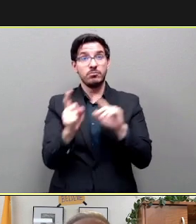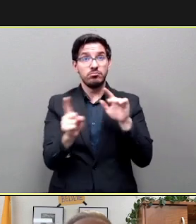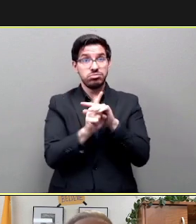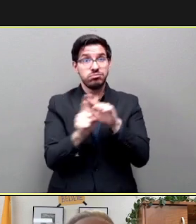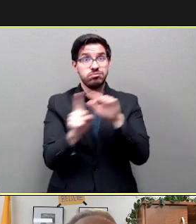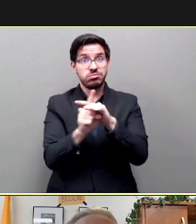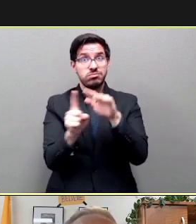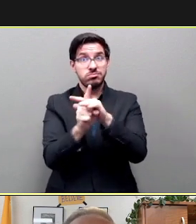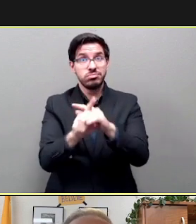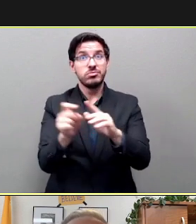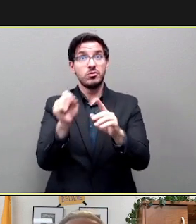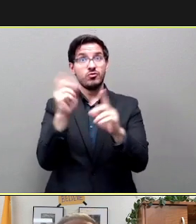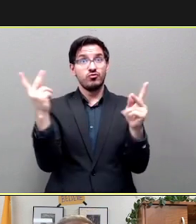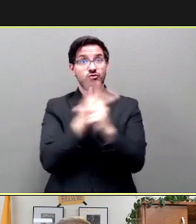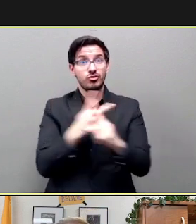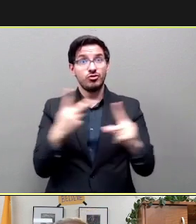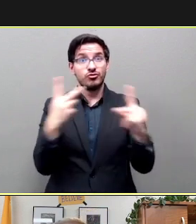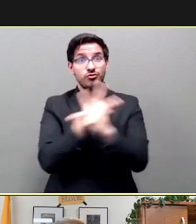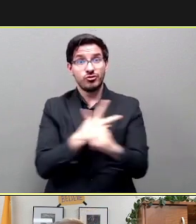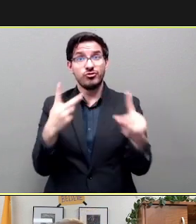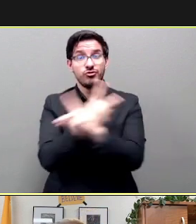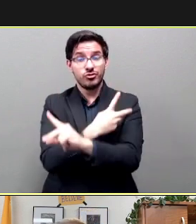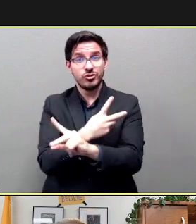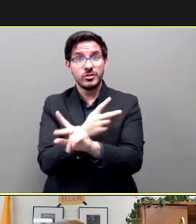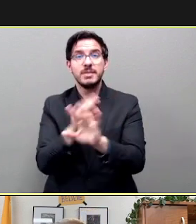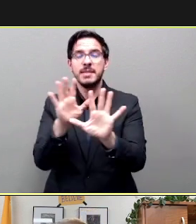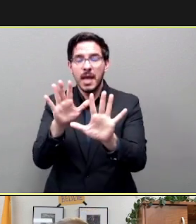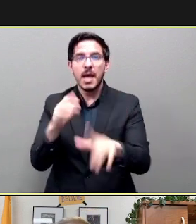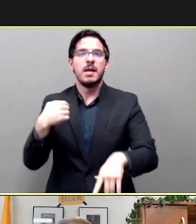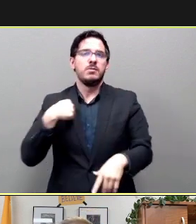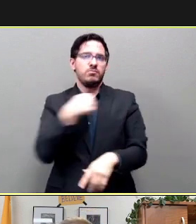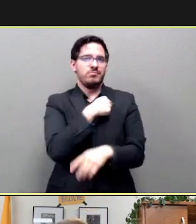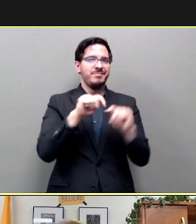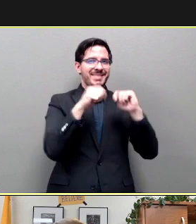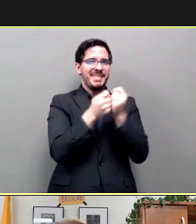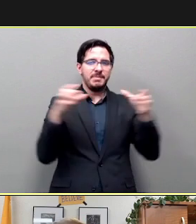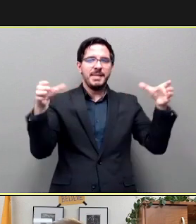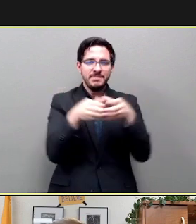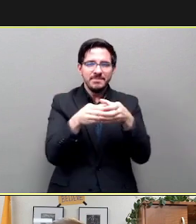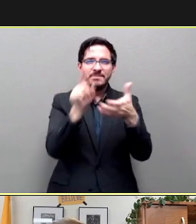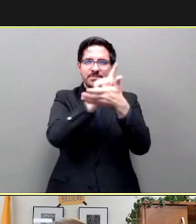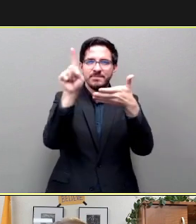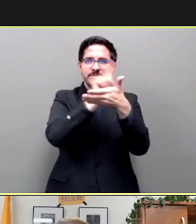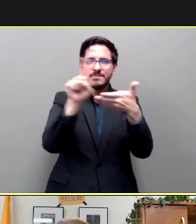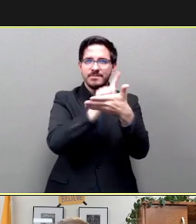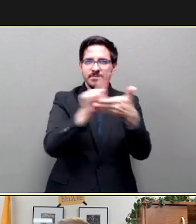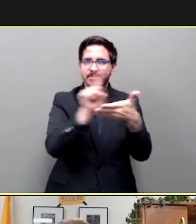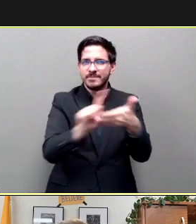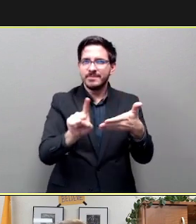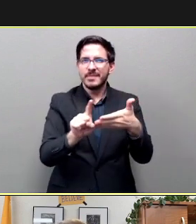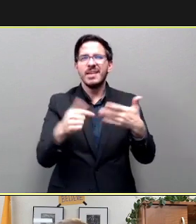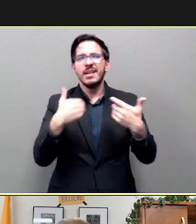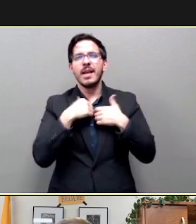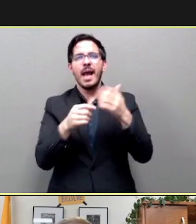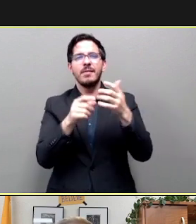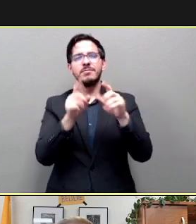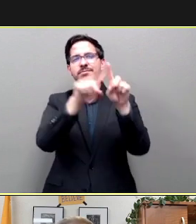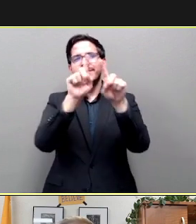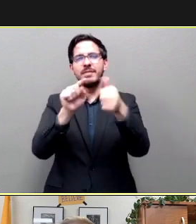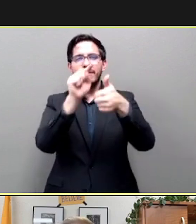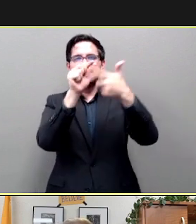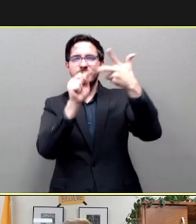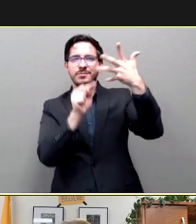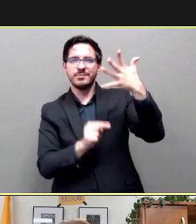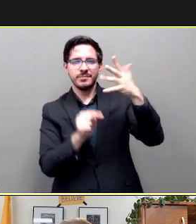spoke team meets on a weekly basis. They rank against about 20 different criteria what the sense